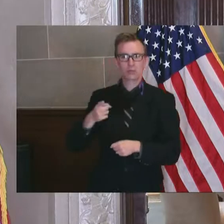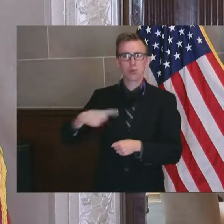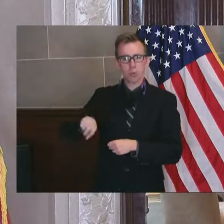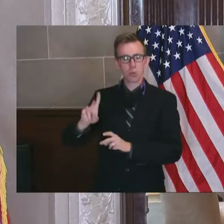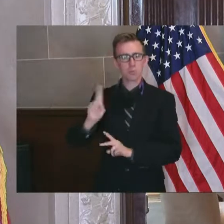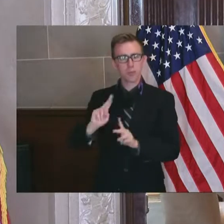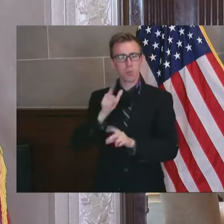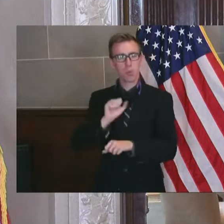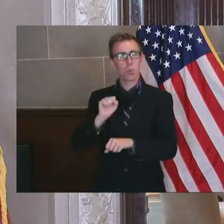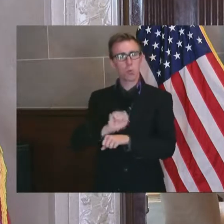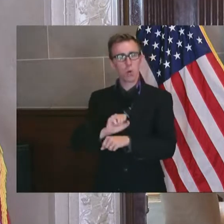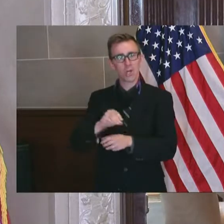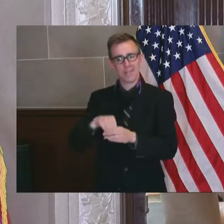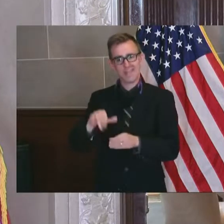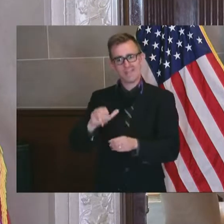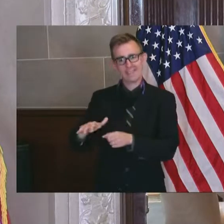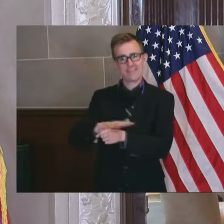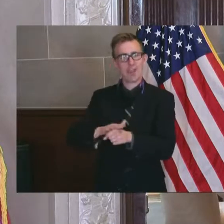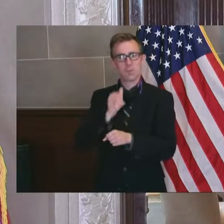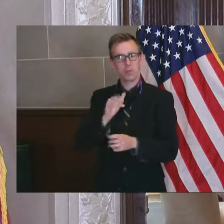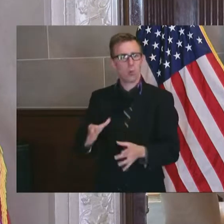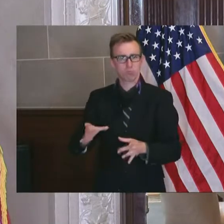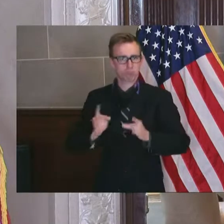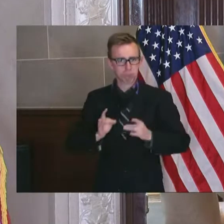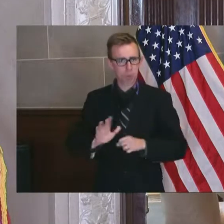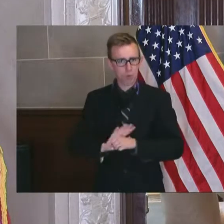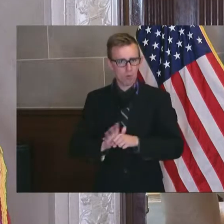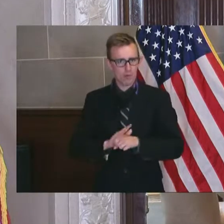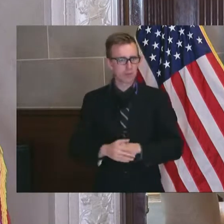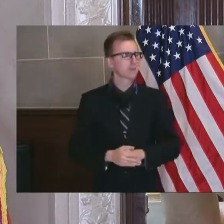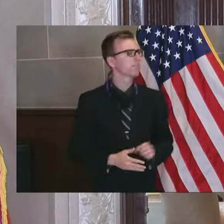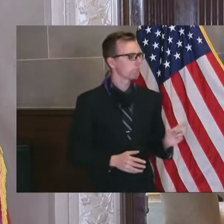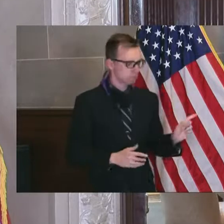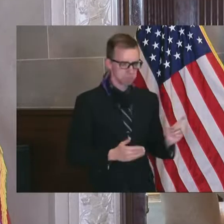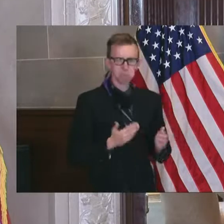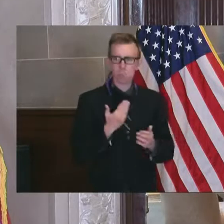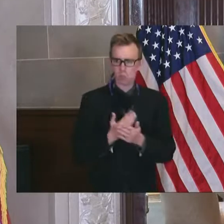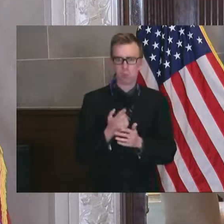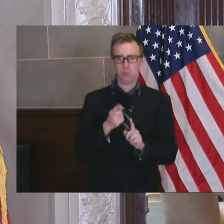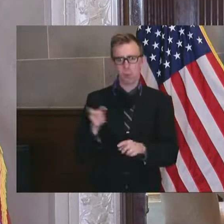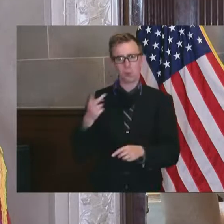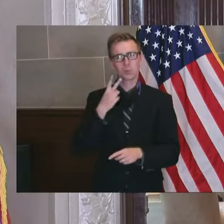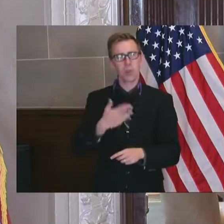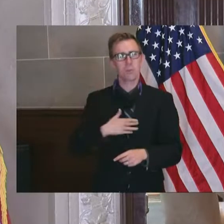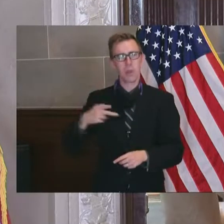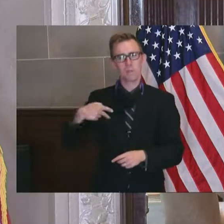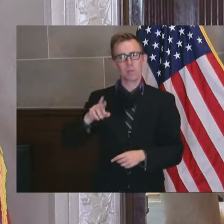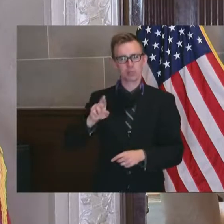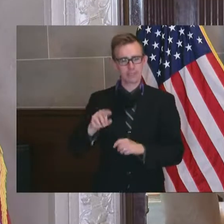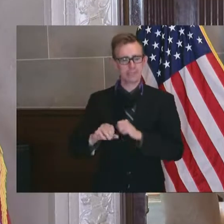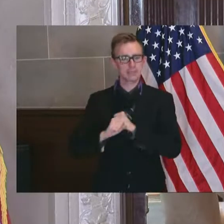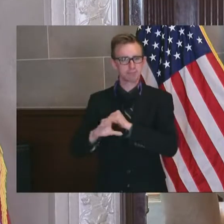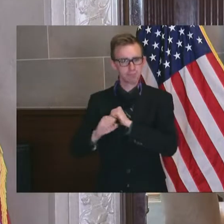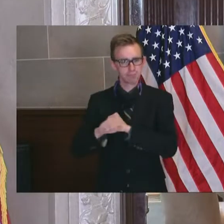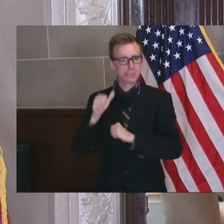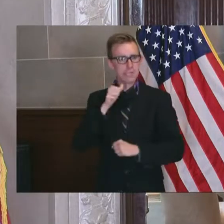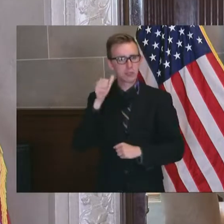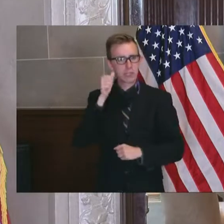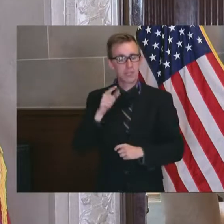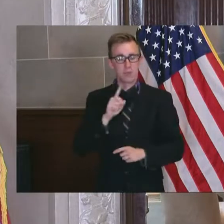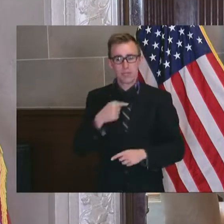people that are working in this environment don't contract COVID? It's a good point. Obviously, you saw my press release yesterday. It saddens